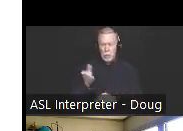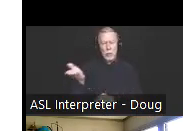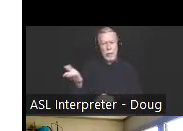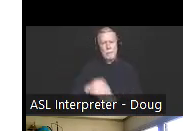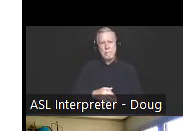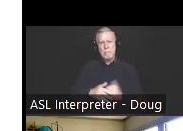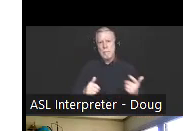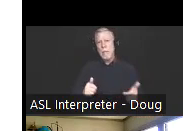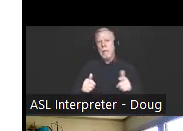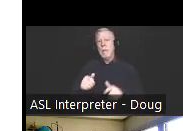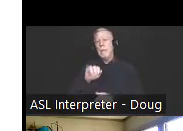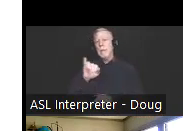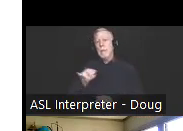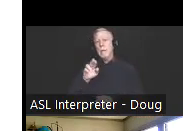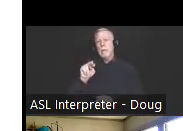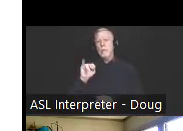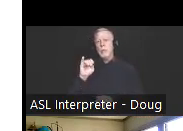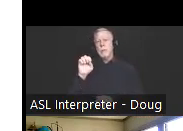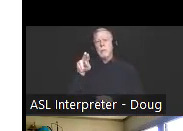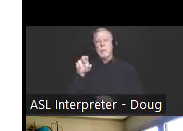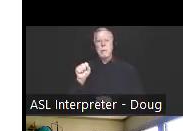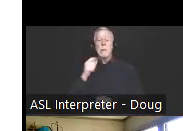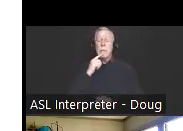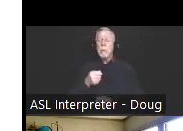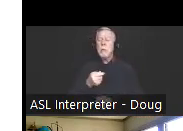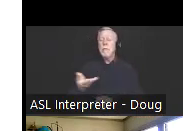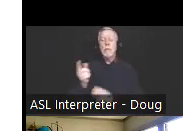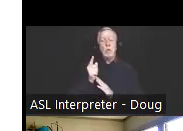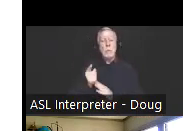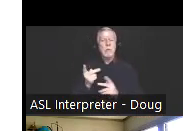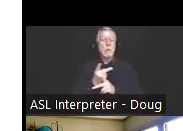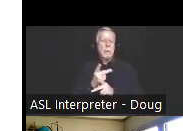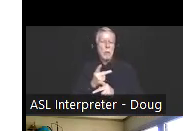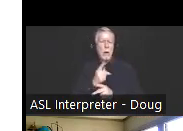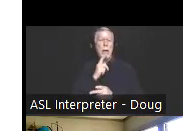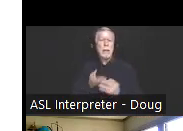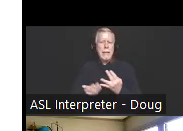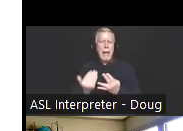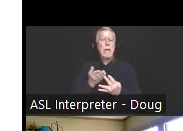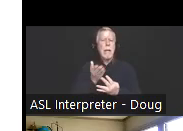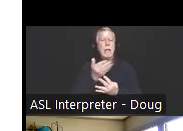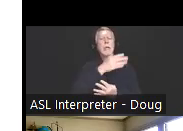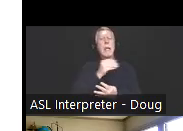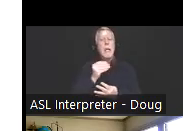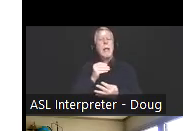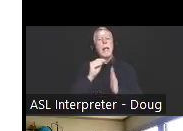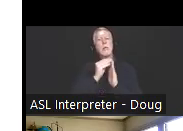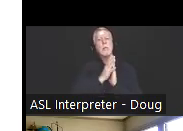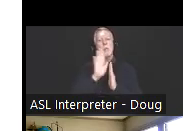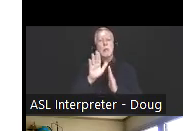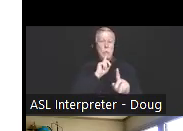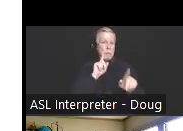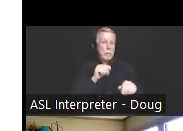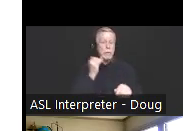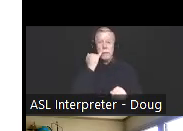Okay, we'll give you a couple minutes then to figure out the navigation and to post your responses. And if you have more than one, that's